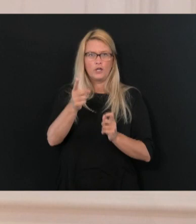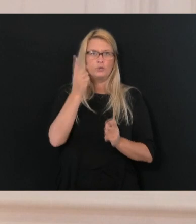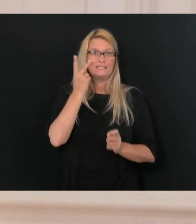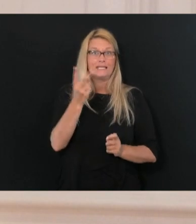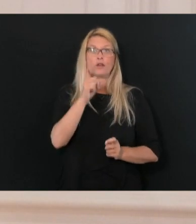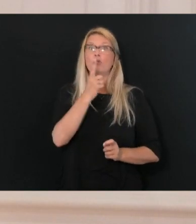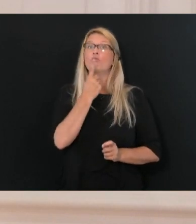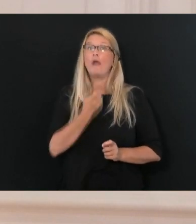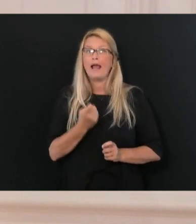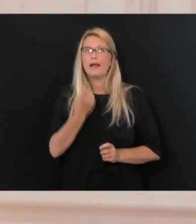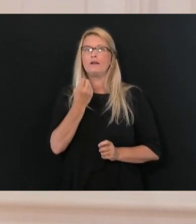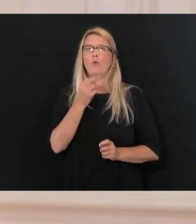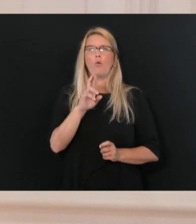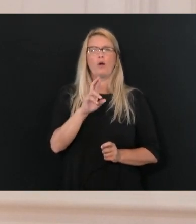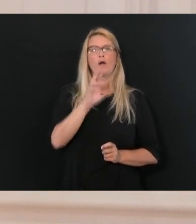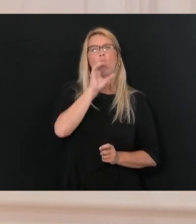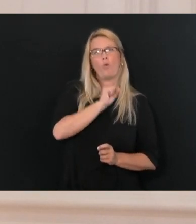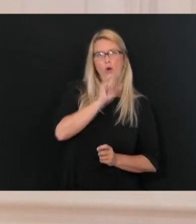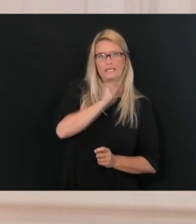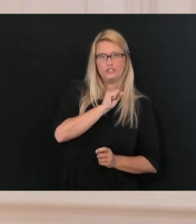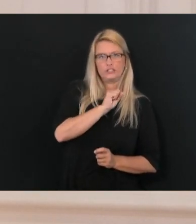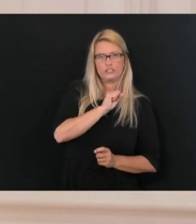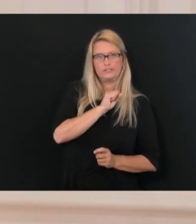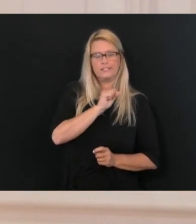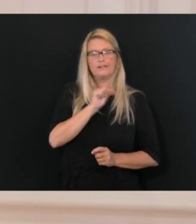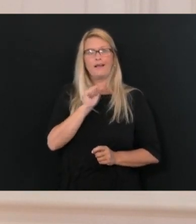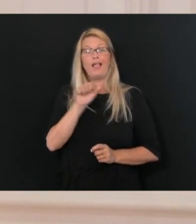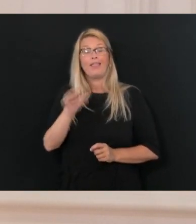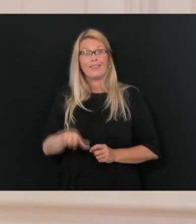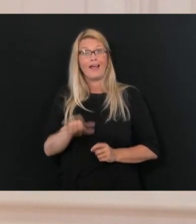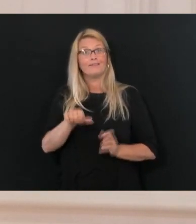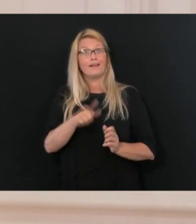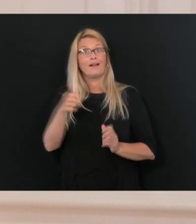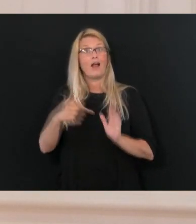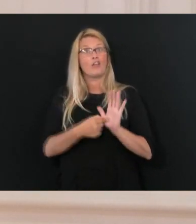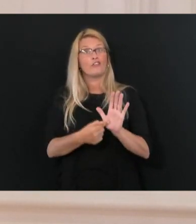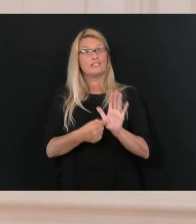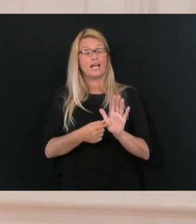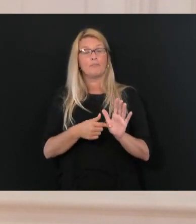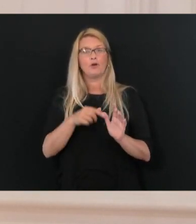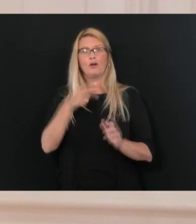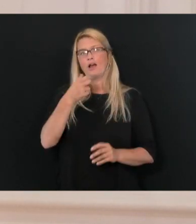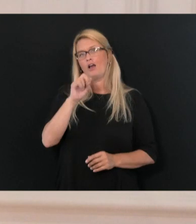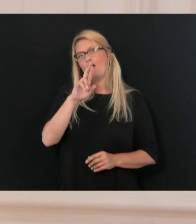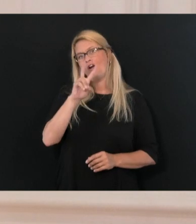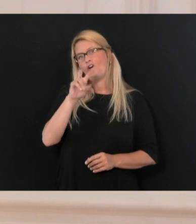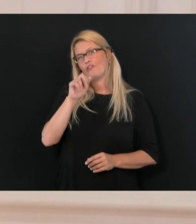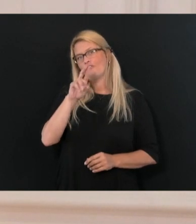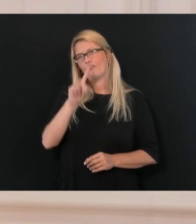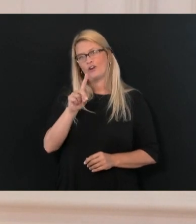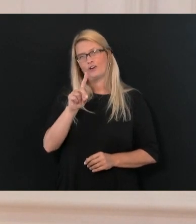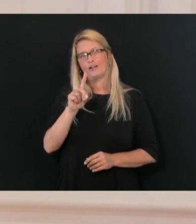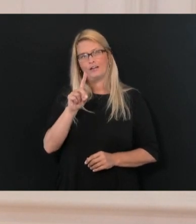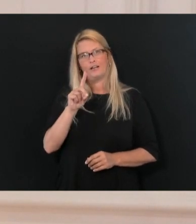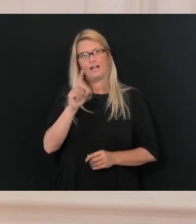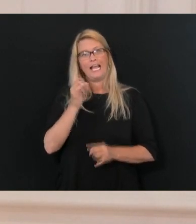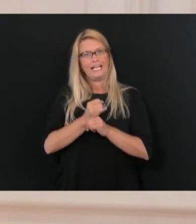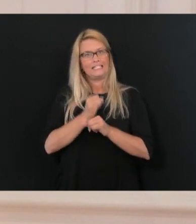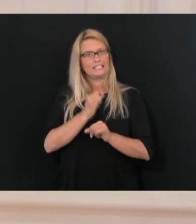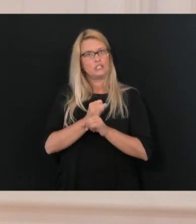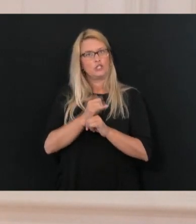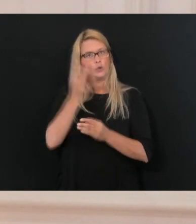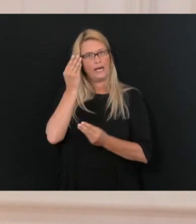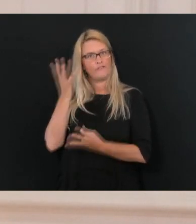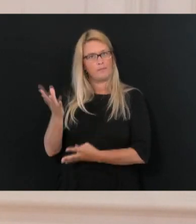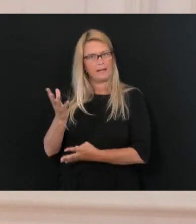orange color. This is another example, though, if you look at the Harvard Global Health Institute data, and